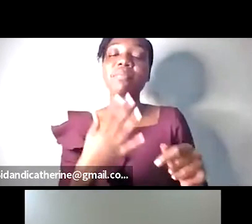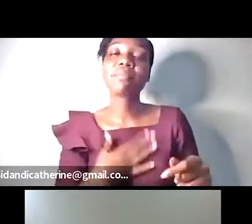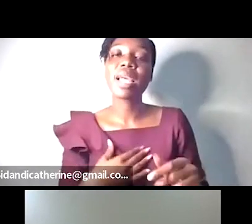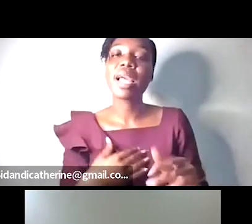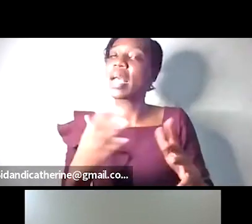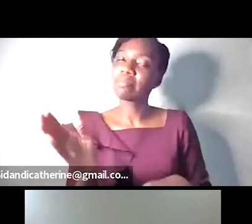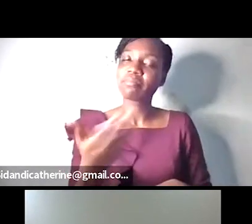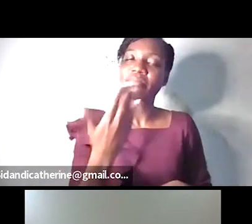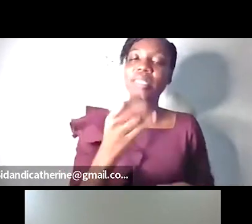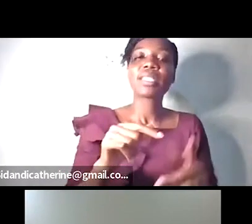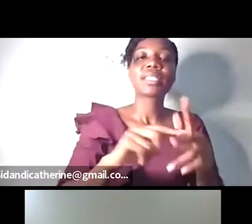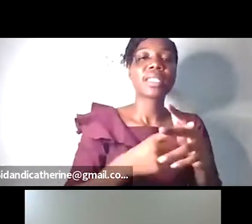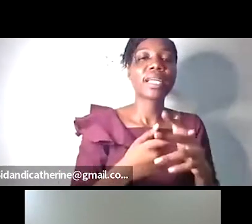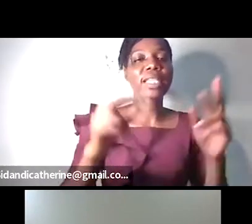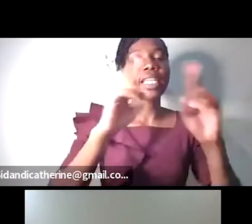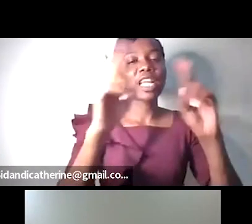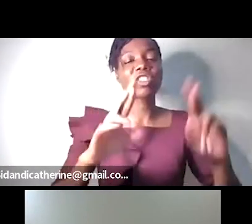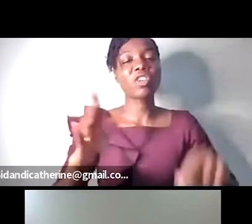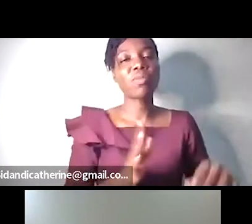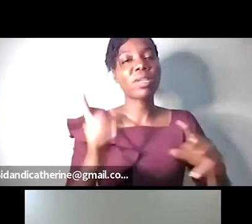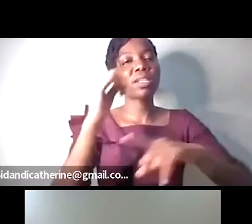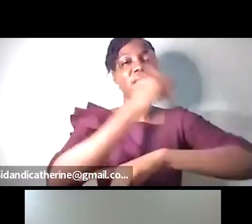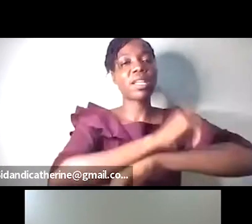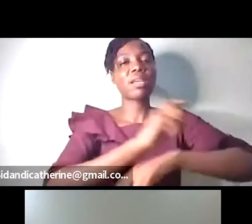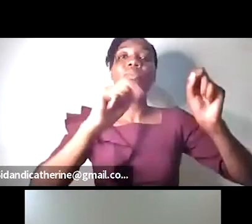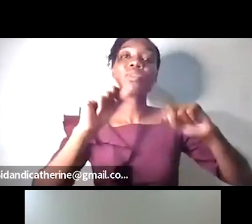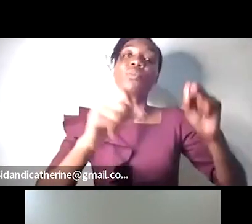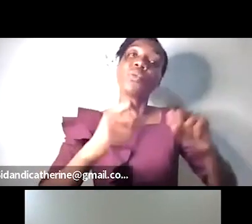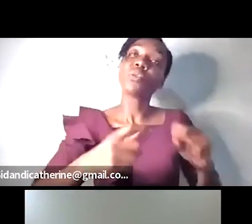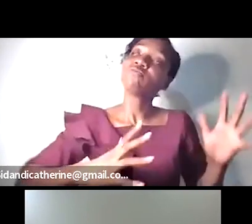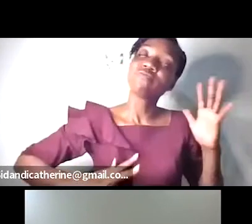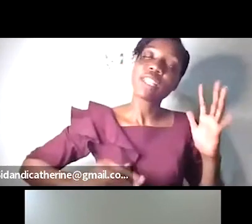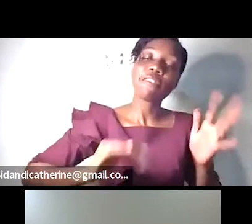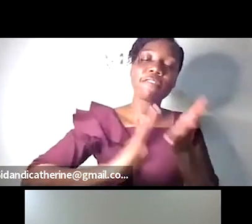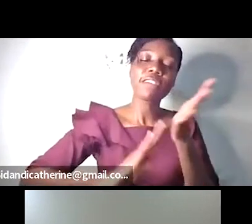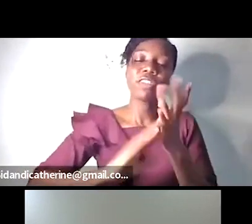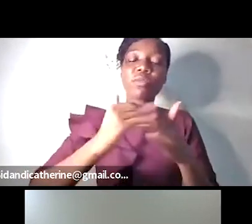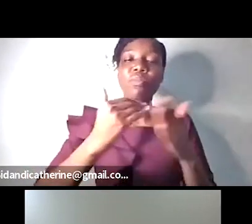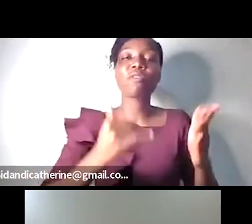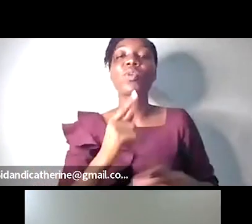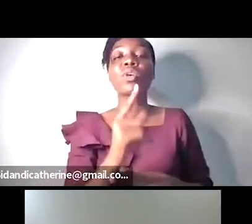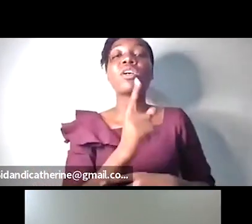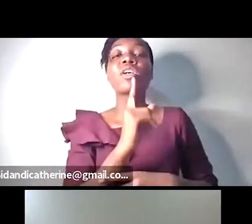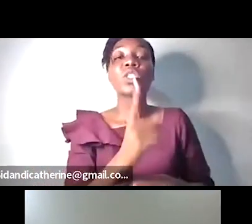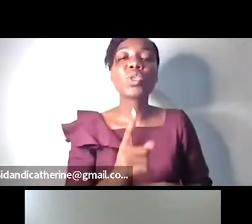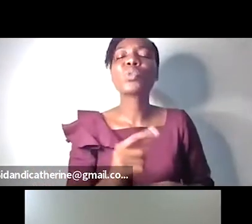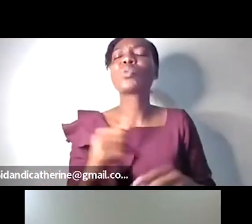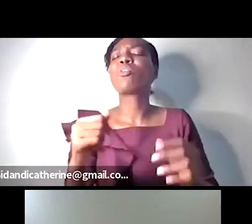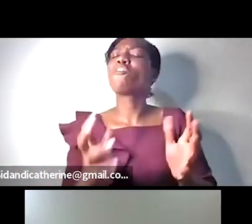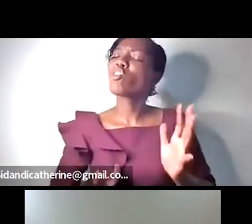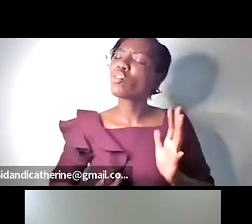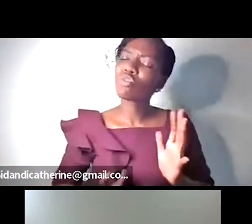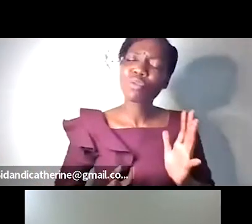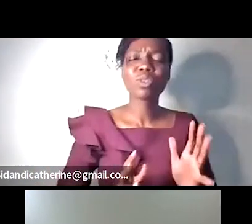International Women's Day, you'll find me there before you, because it is the driving force. It just drives